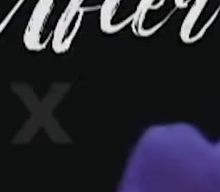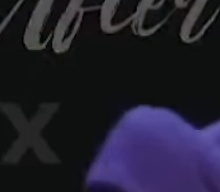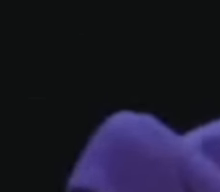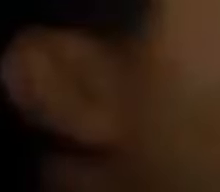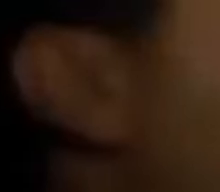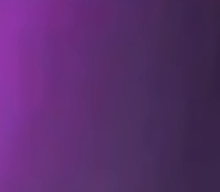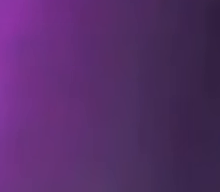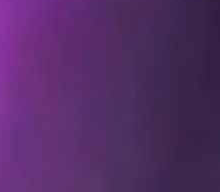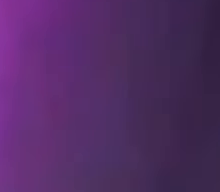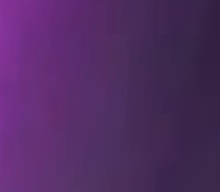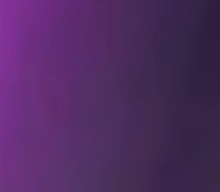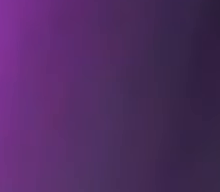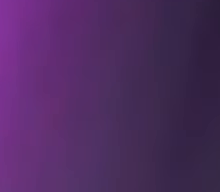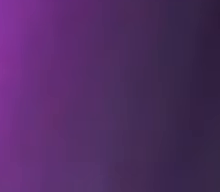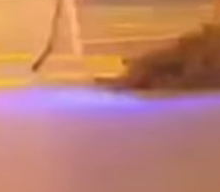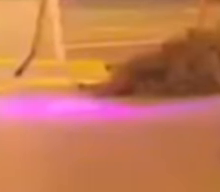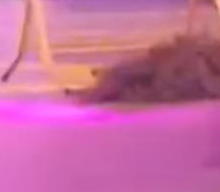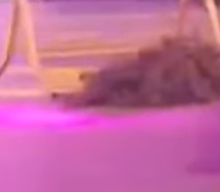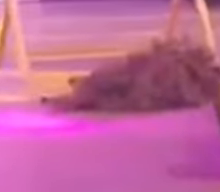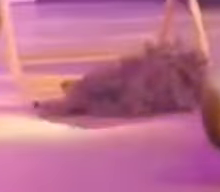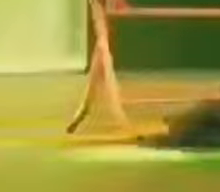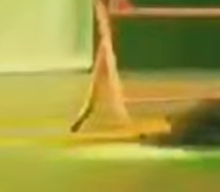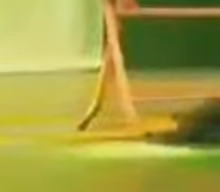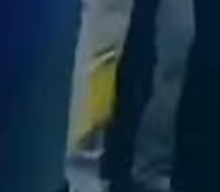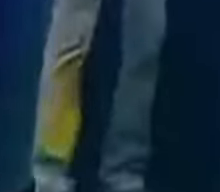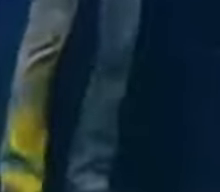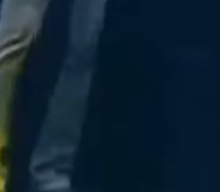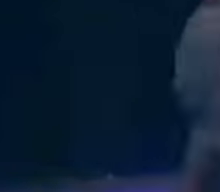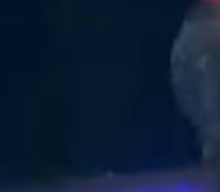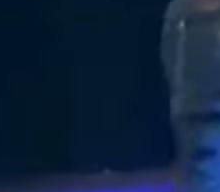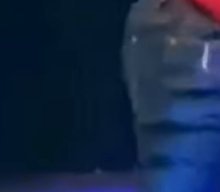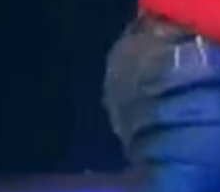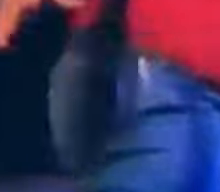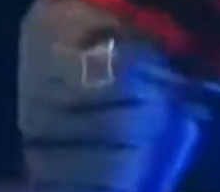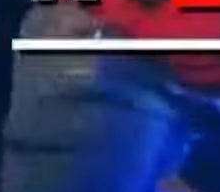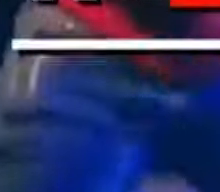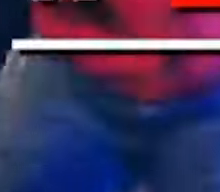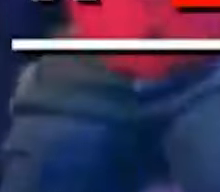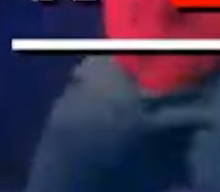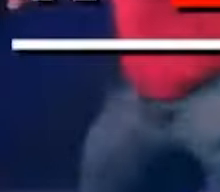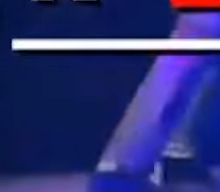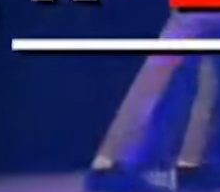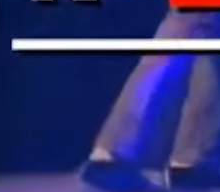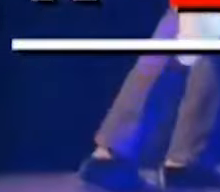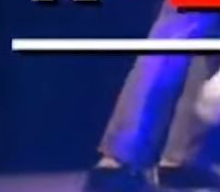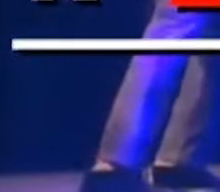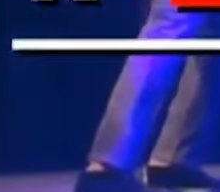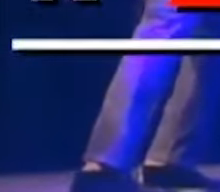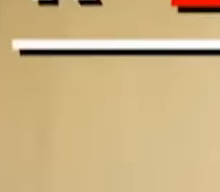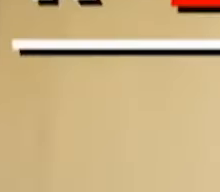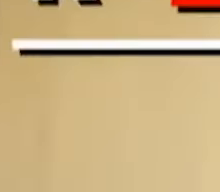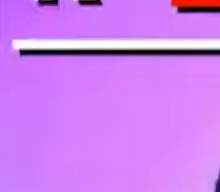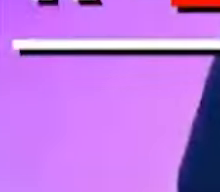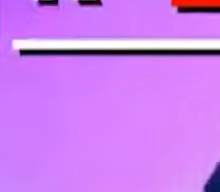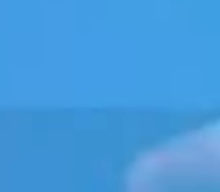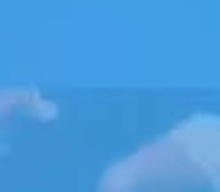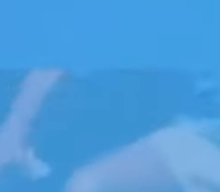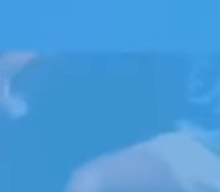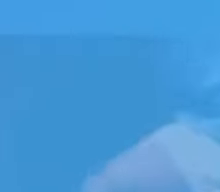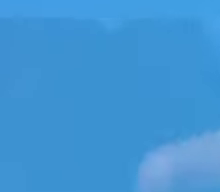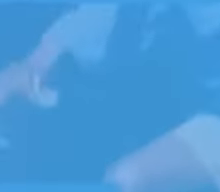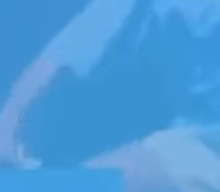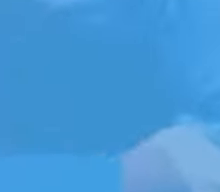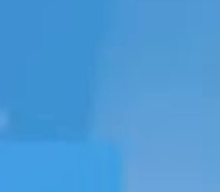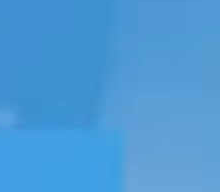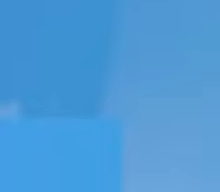Festival is returning to Center Point Mall in Sherwood. Sunday, March 10th, 6 p.m. Two persons